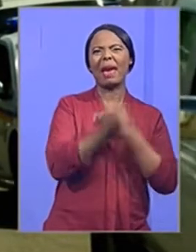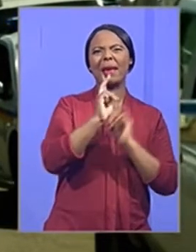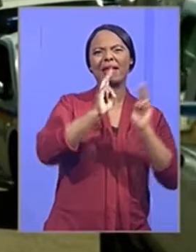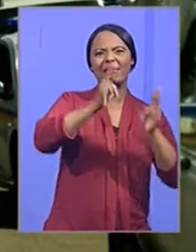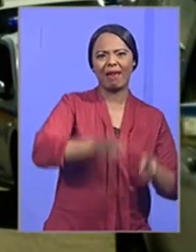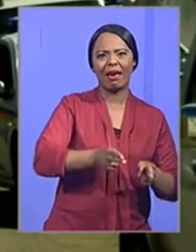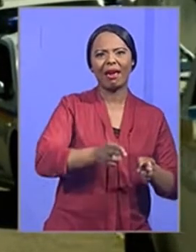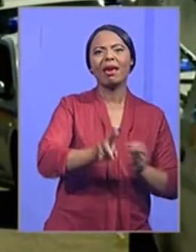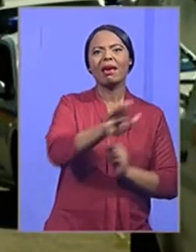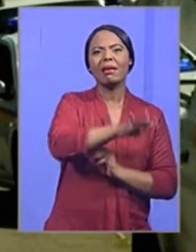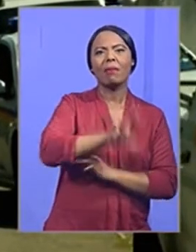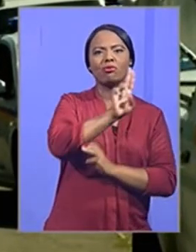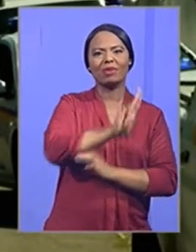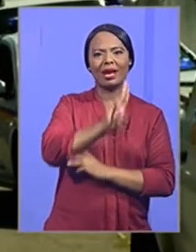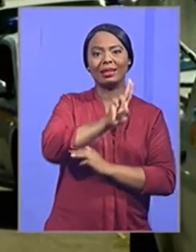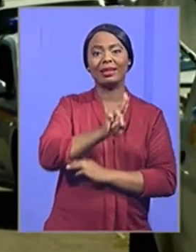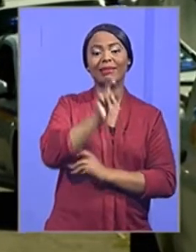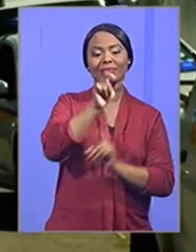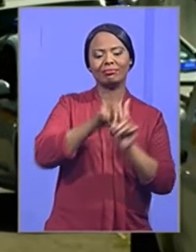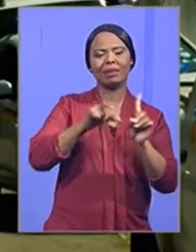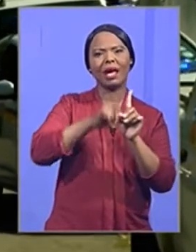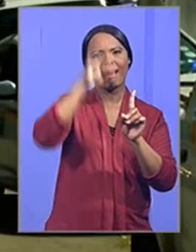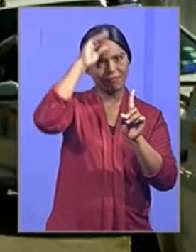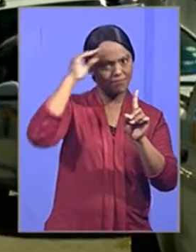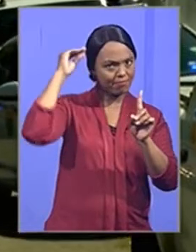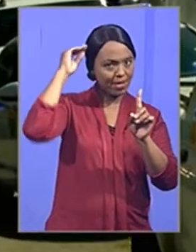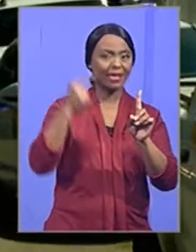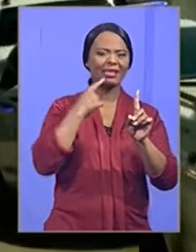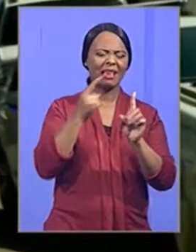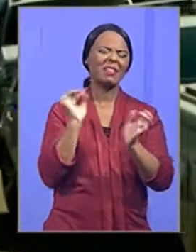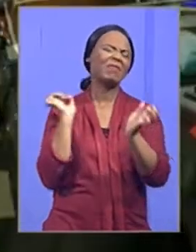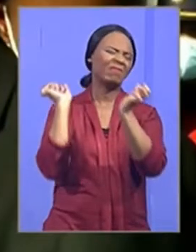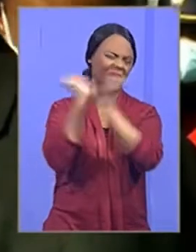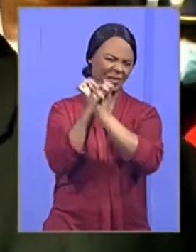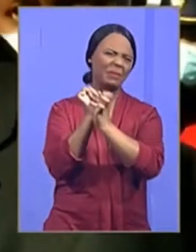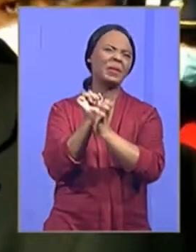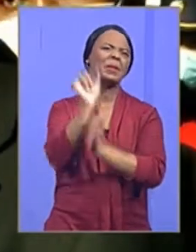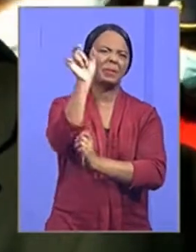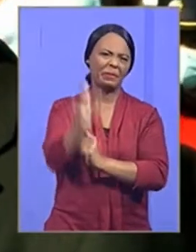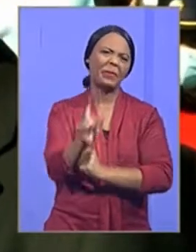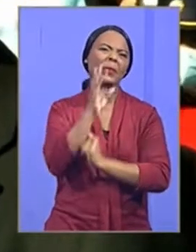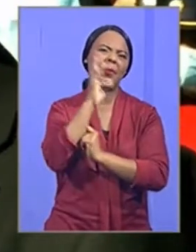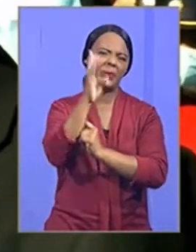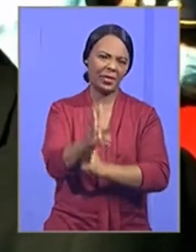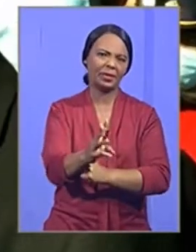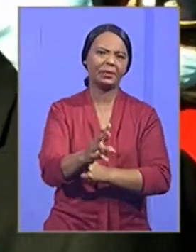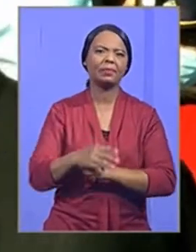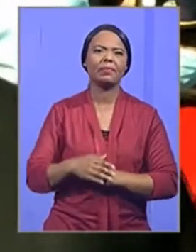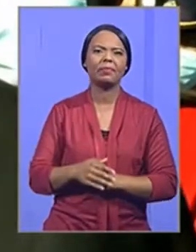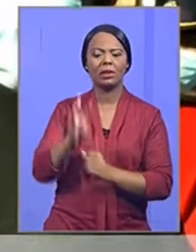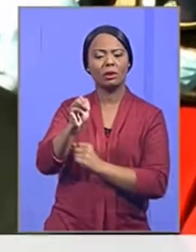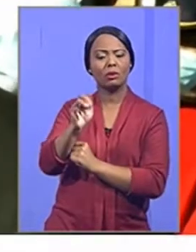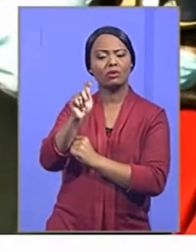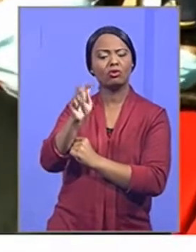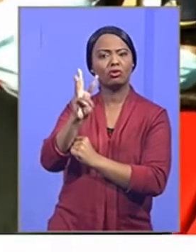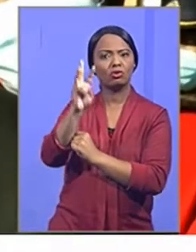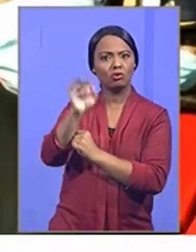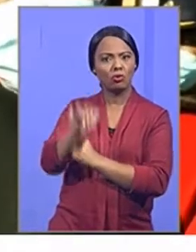go golegwa go sa kgathale go ya le ka kamano ya bona ya sepolotiki. Namhla was failed by many of